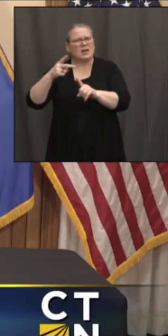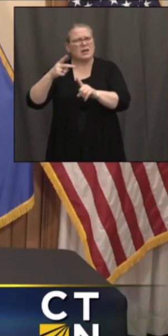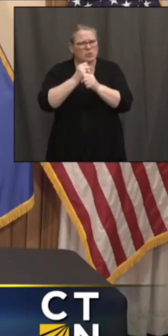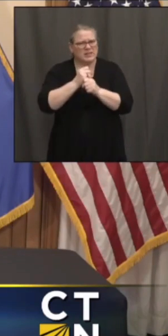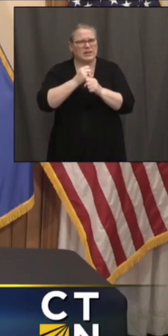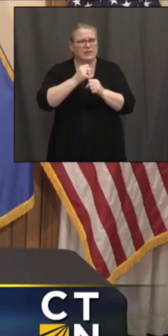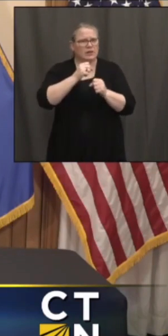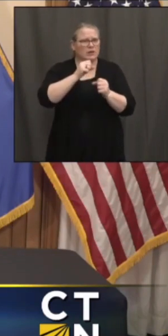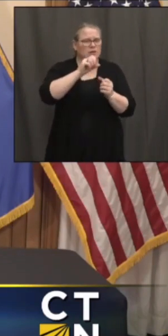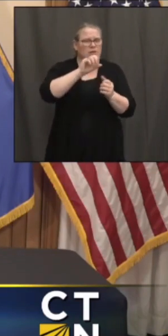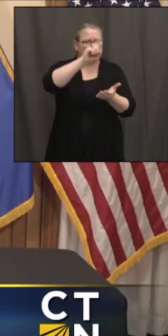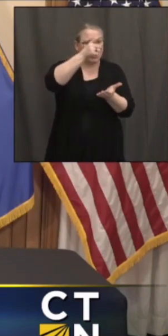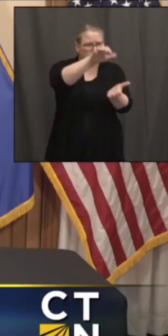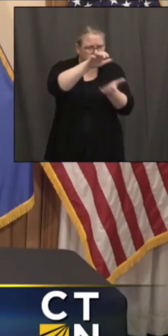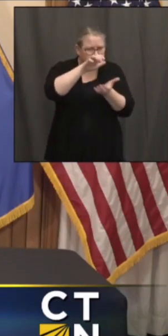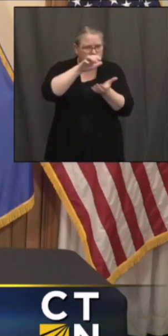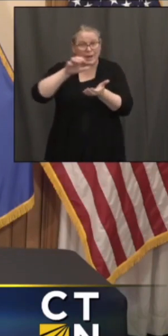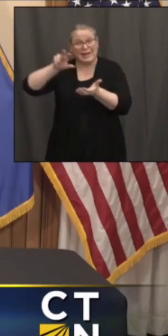mean,